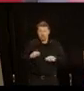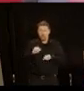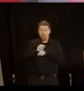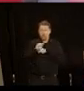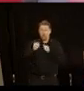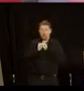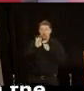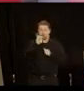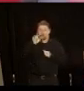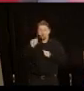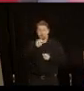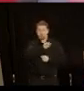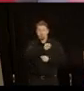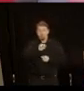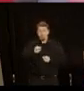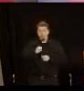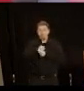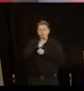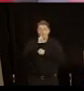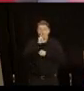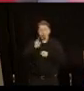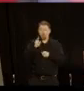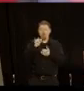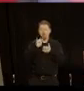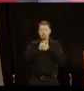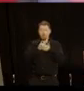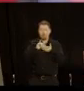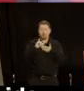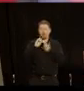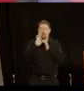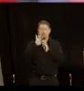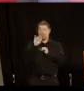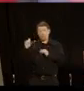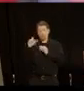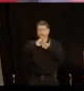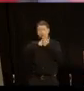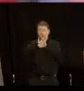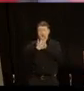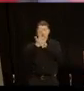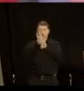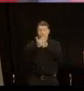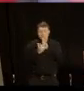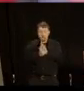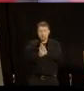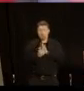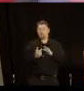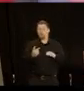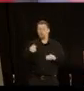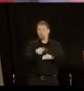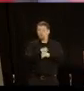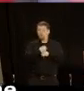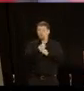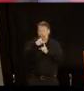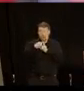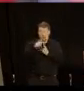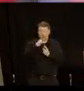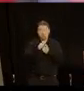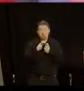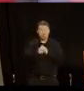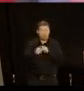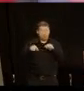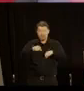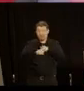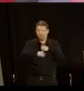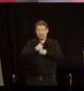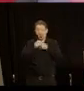so that we can drive that legislation home and create positive change. And I just want to let you know that we did some great things this year.